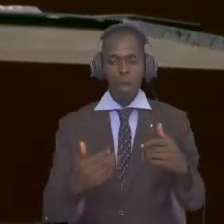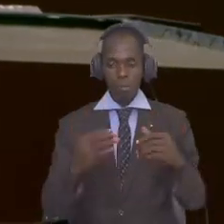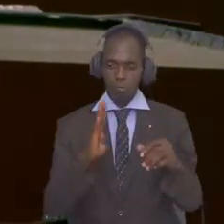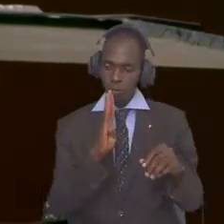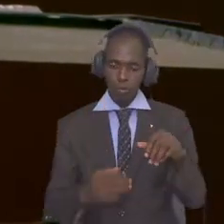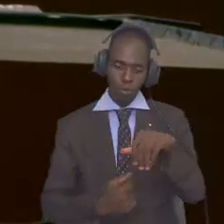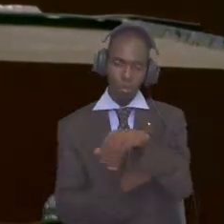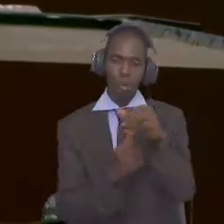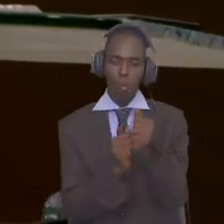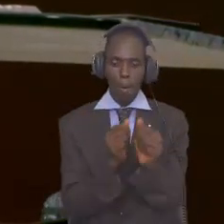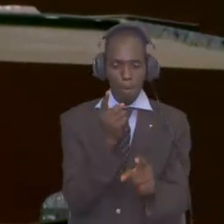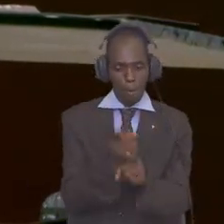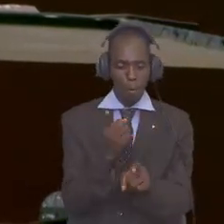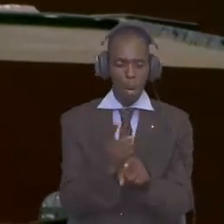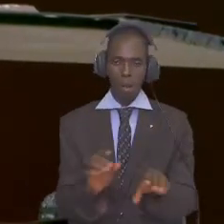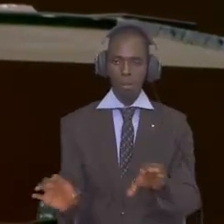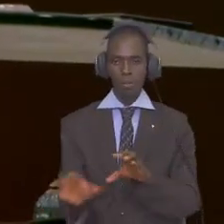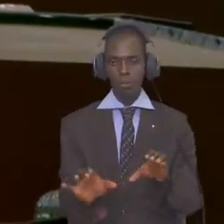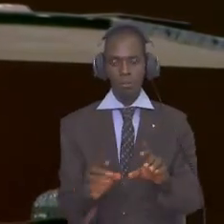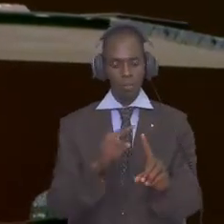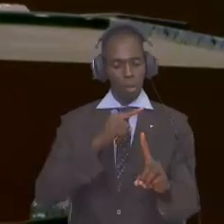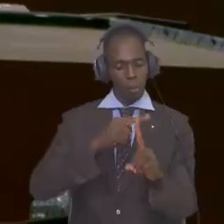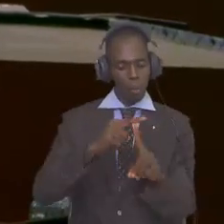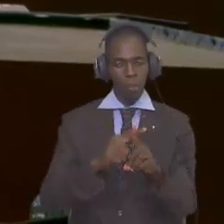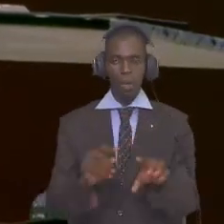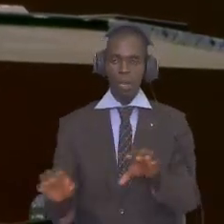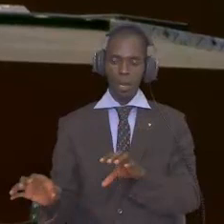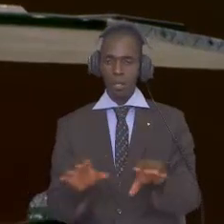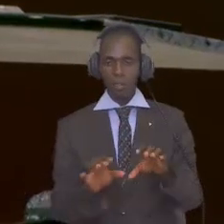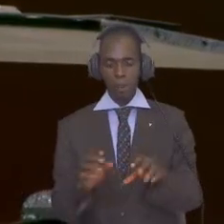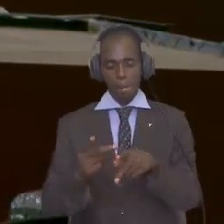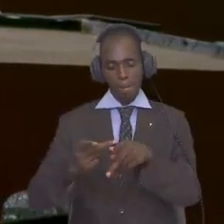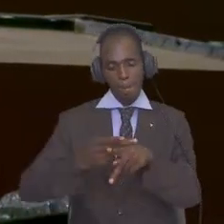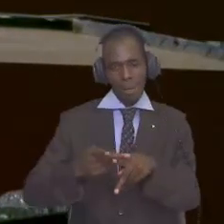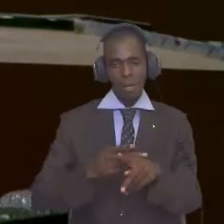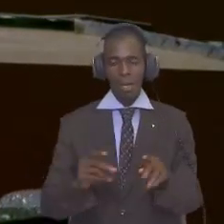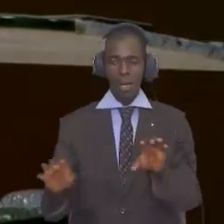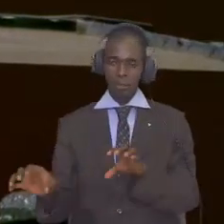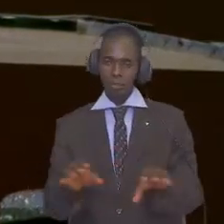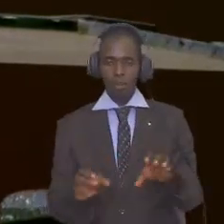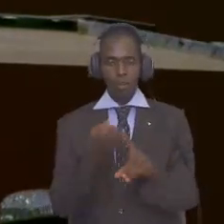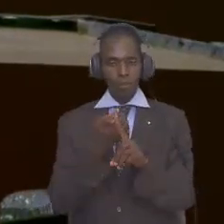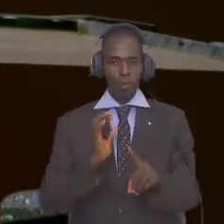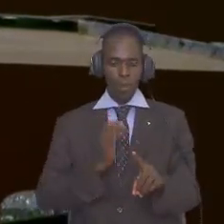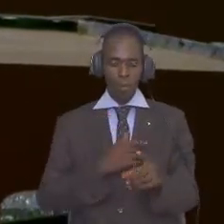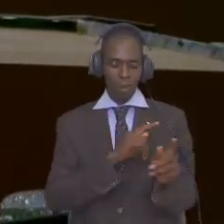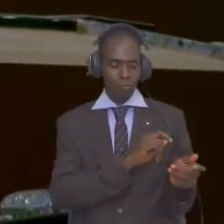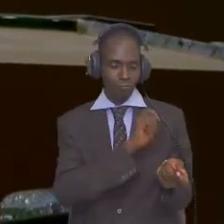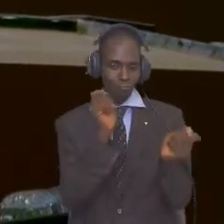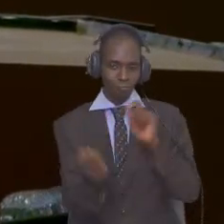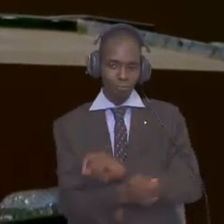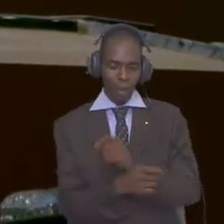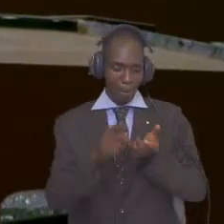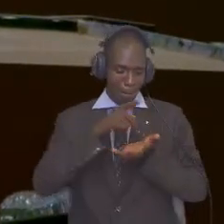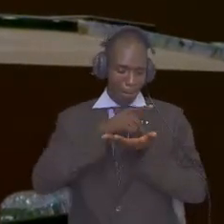action, positive action, practical action from a transformed, purified heart, so